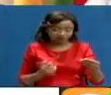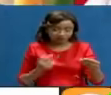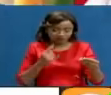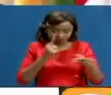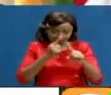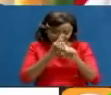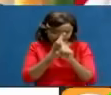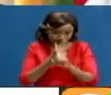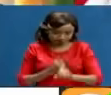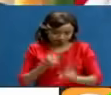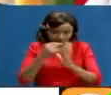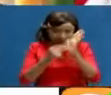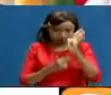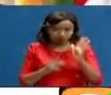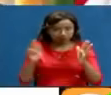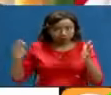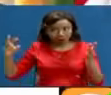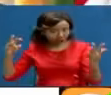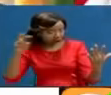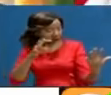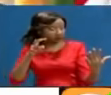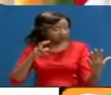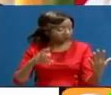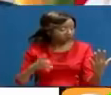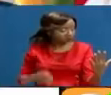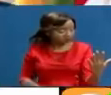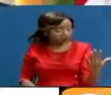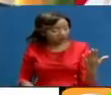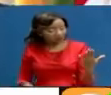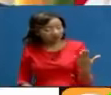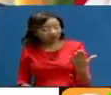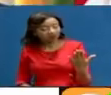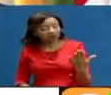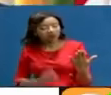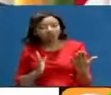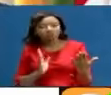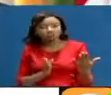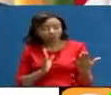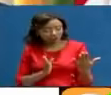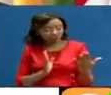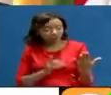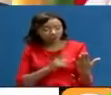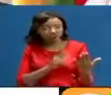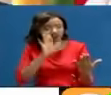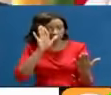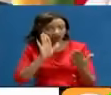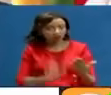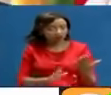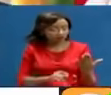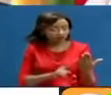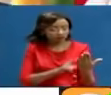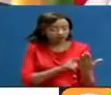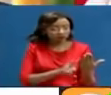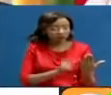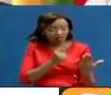that would actually persuade us that it is a priority at the moment. And then maybe we